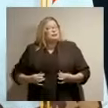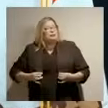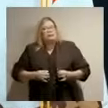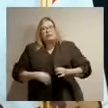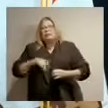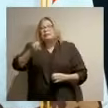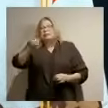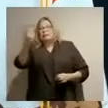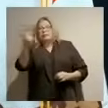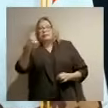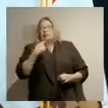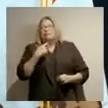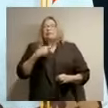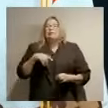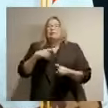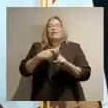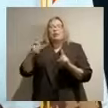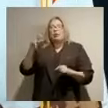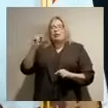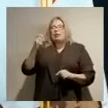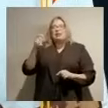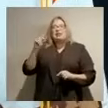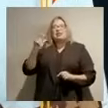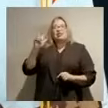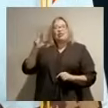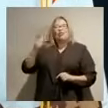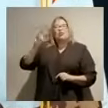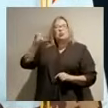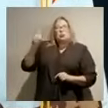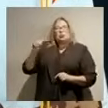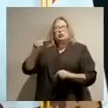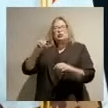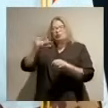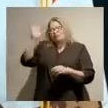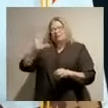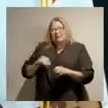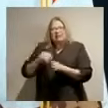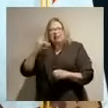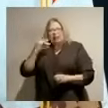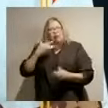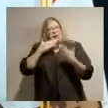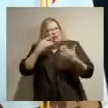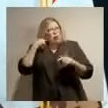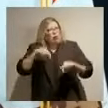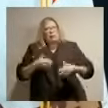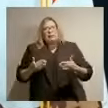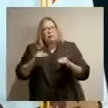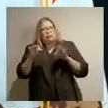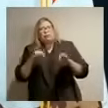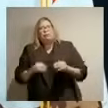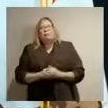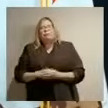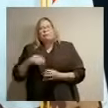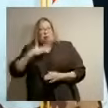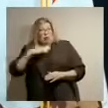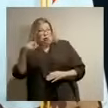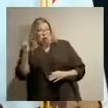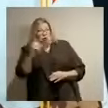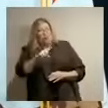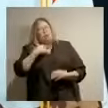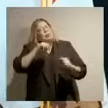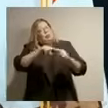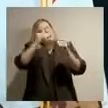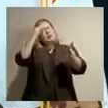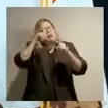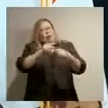Mr. Governor, it's Eitan Wallace from Nexstar News Stations across California. Thanks for taking the time. First question right off the top. I'm trying to think about